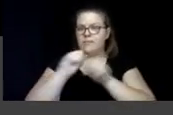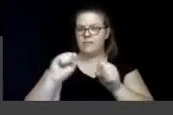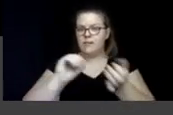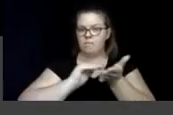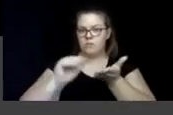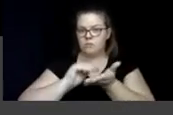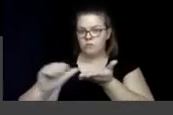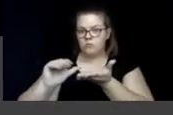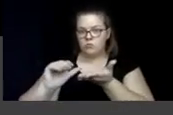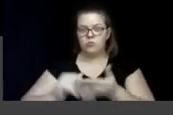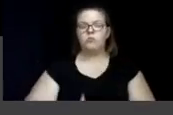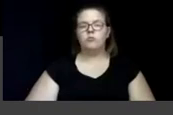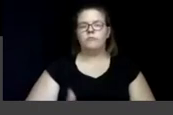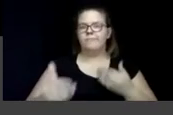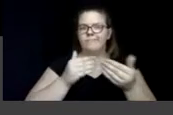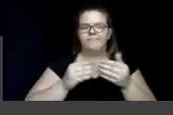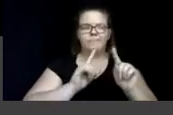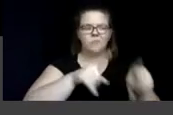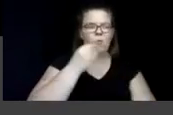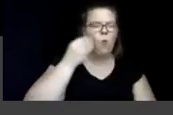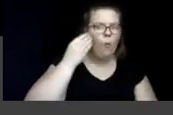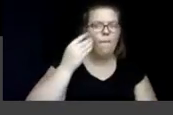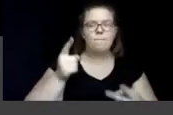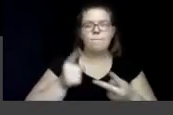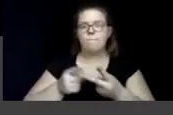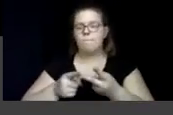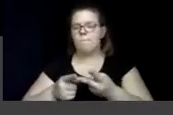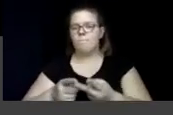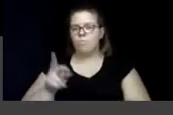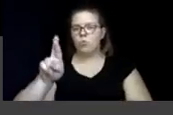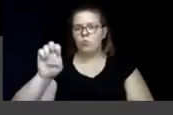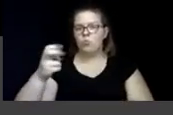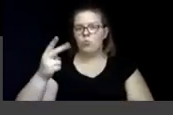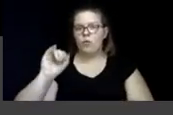to rehab or to any other facility if needed.